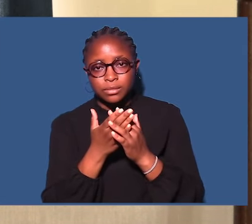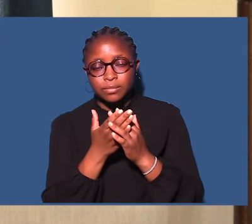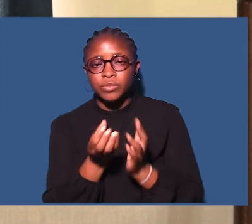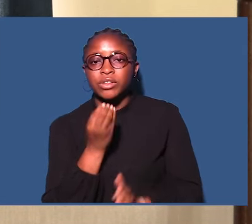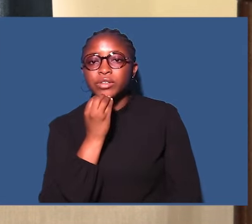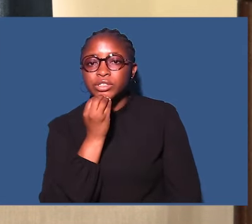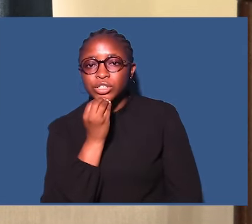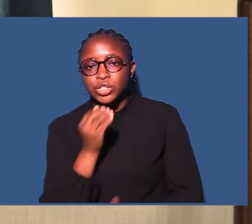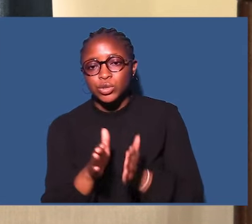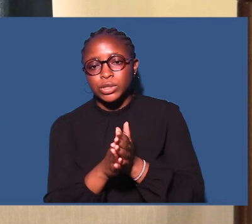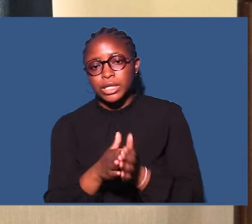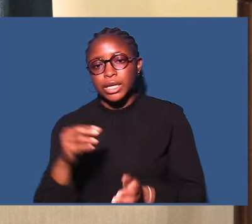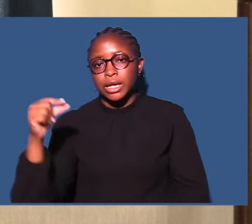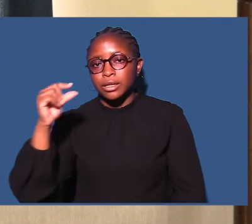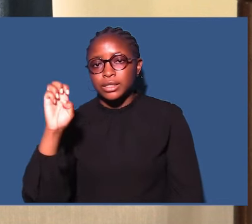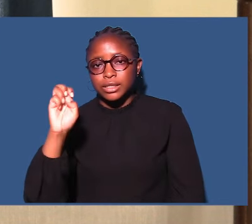Jews.